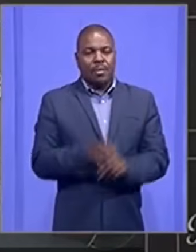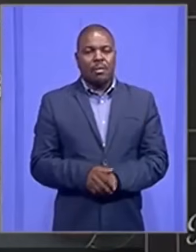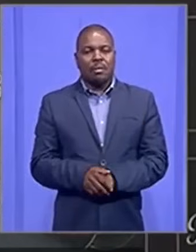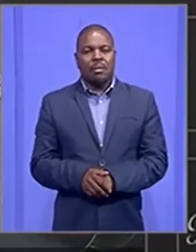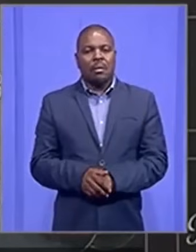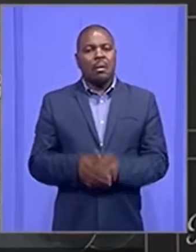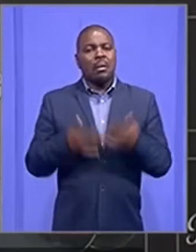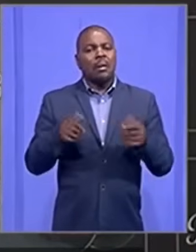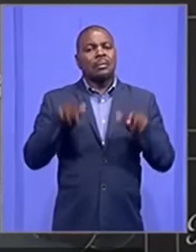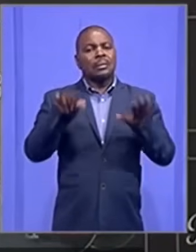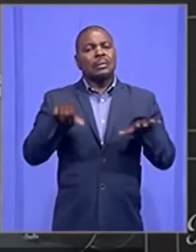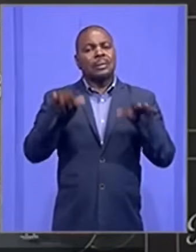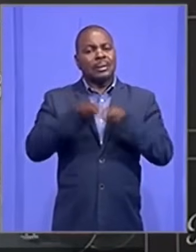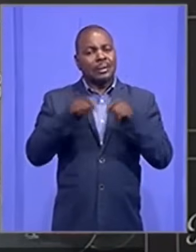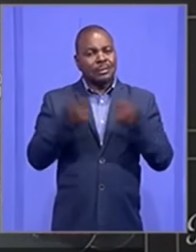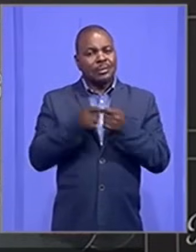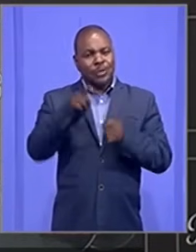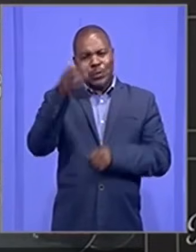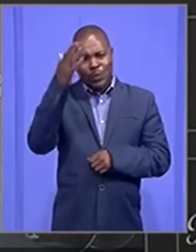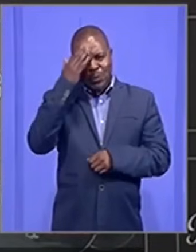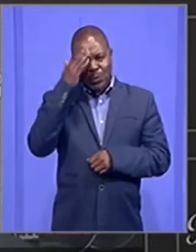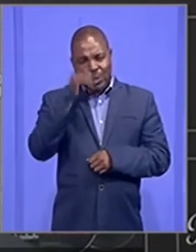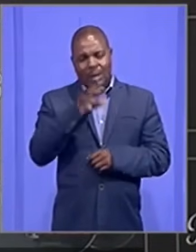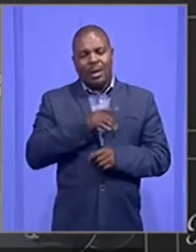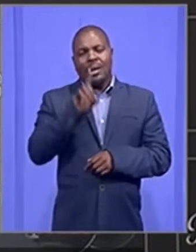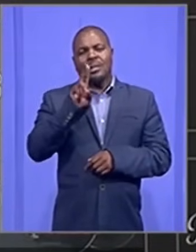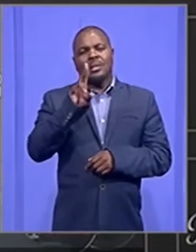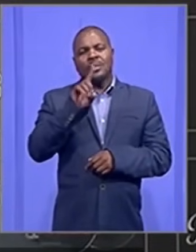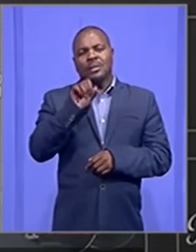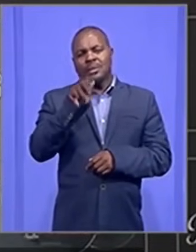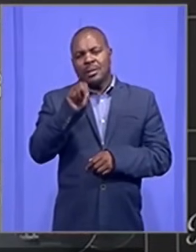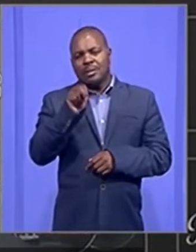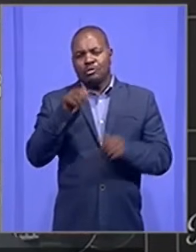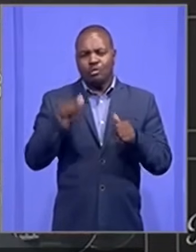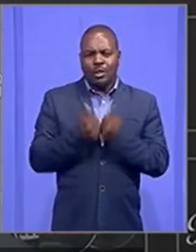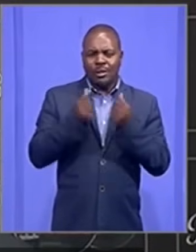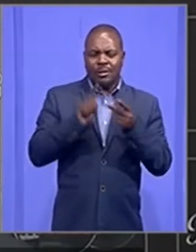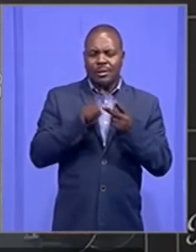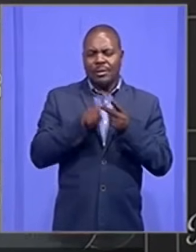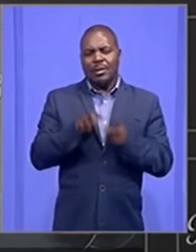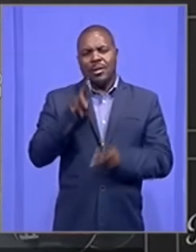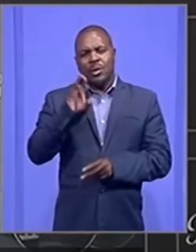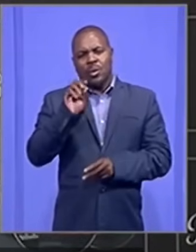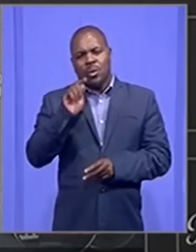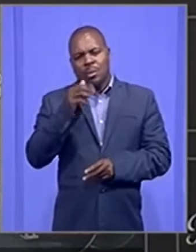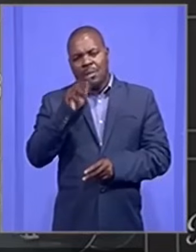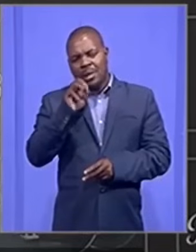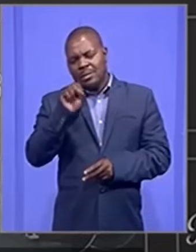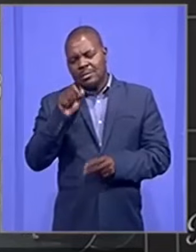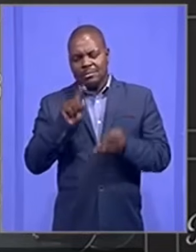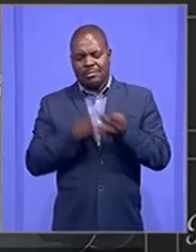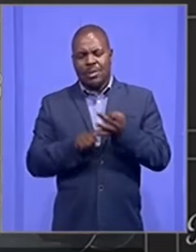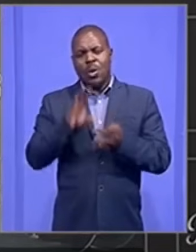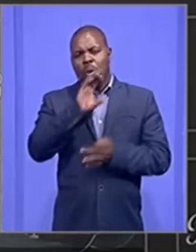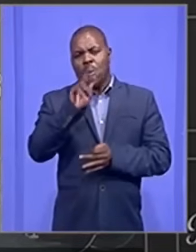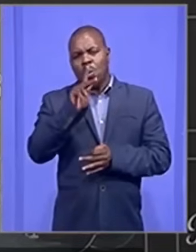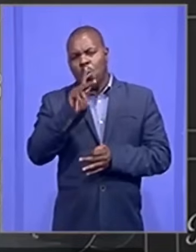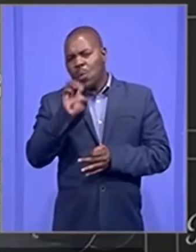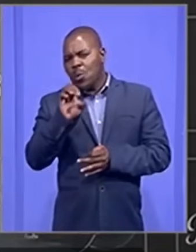teams. It's the tournament that we know and love, started as the Dutton Challenge, throwing it back to the Rothmans. It was the Coca-Cola Cup. It has lots